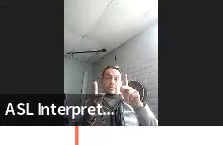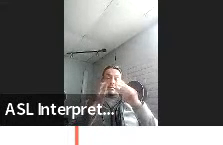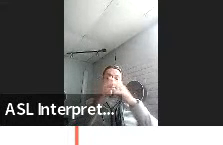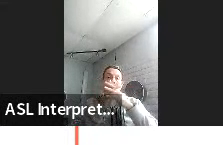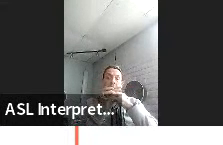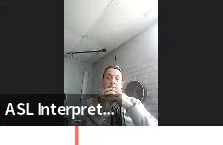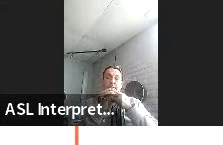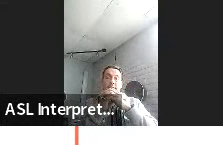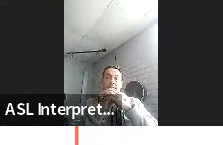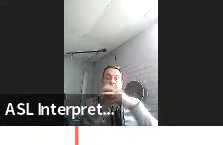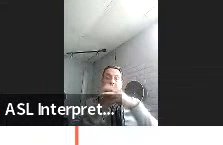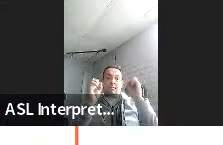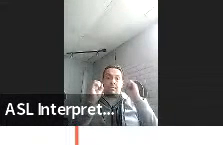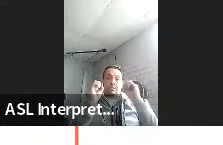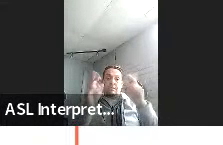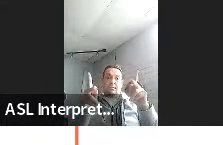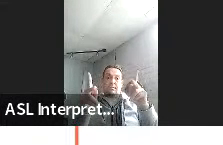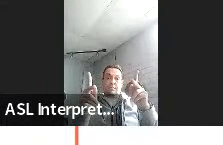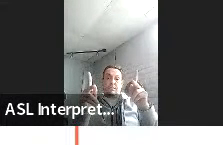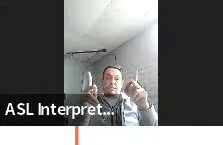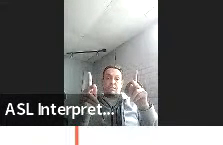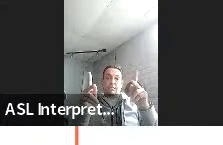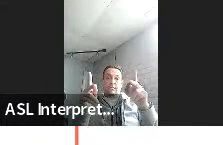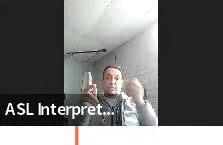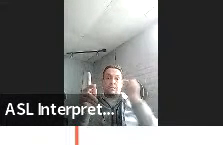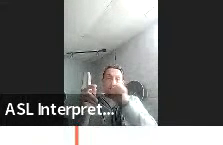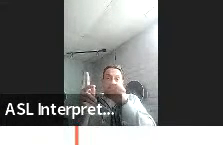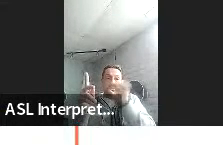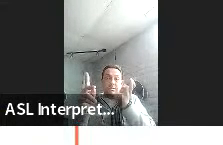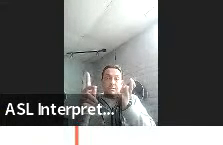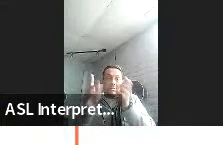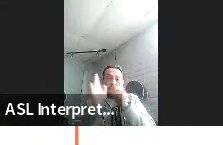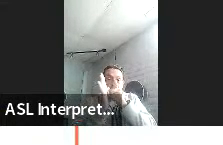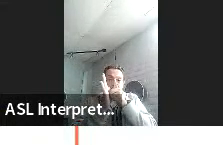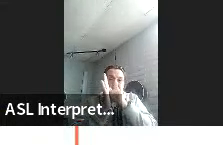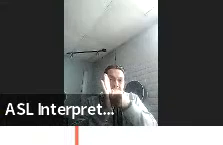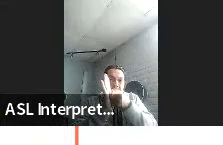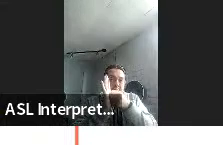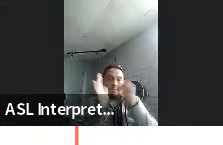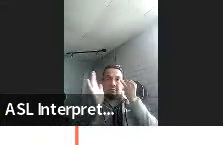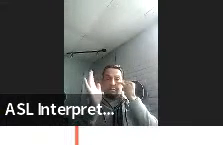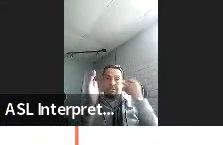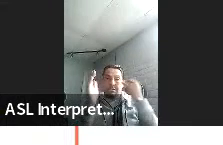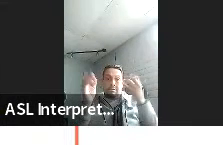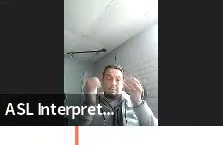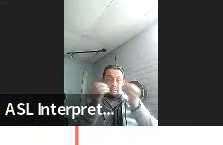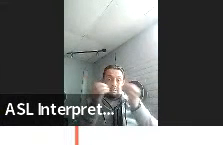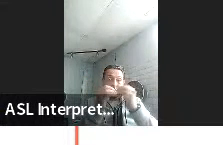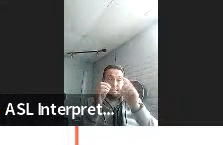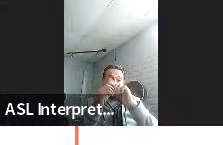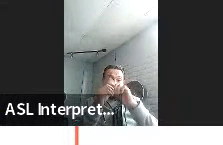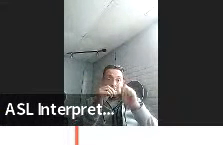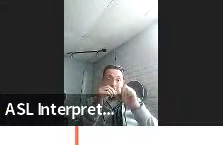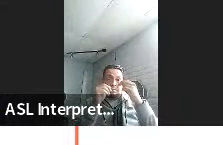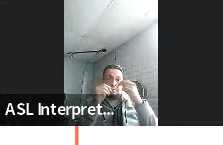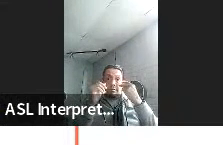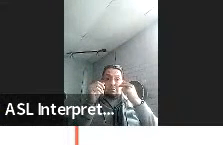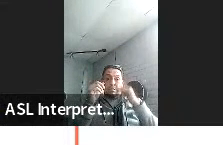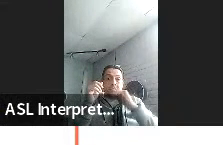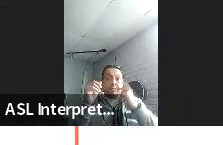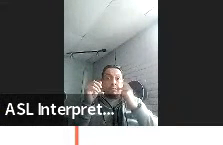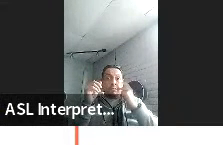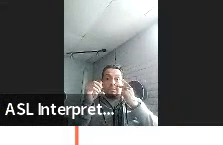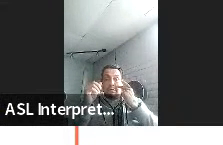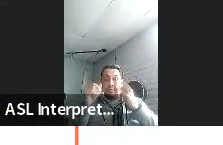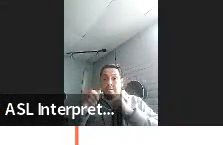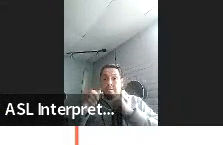I'll give you all a few seconds if there's more questions. Tom, I'm not sure if there's a hand raised. We don't